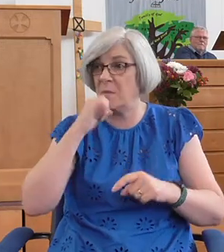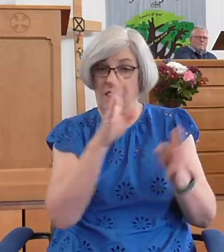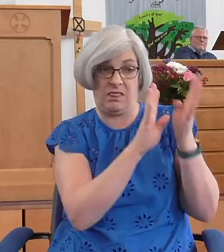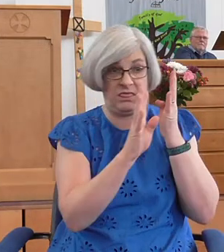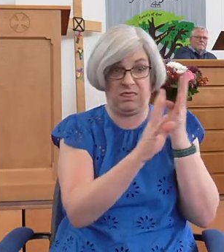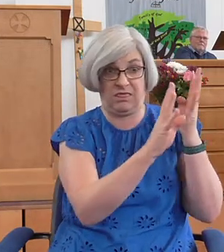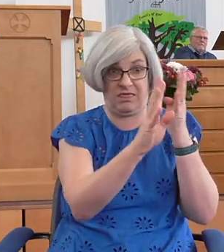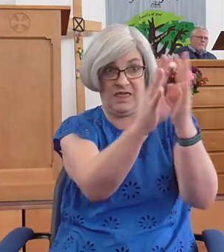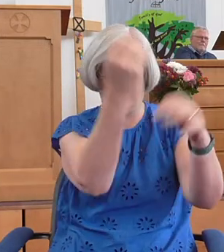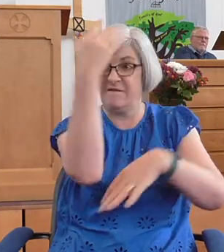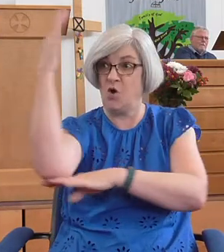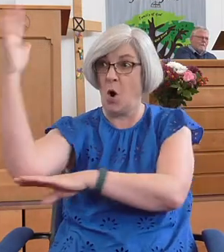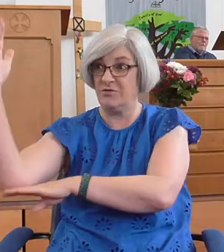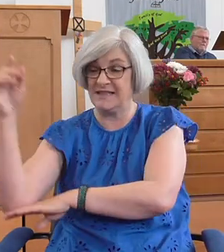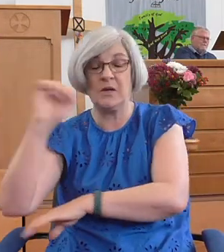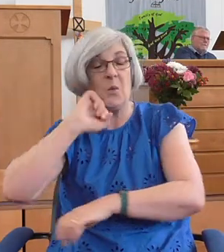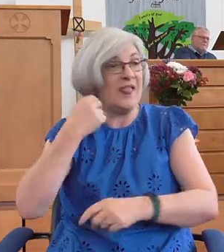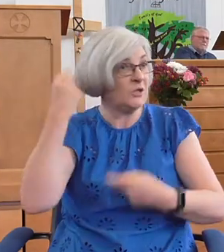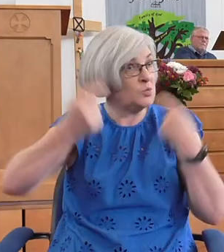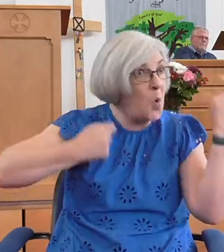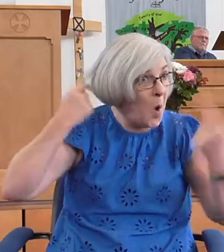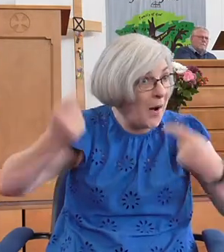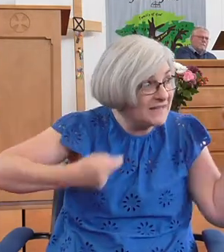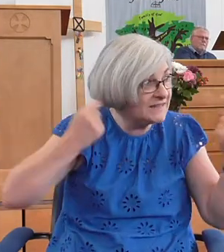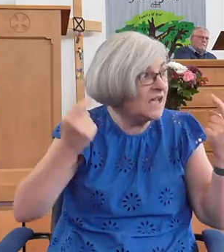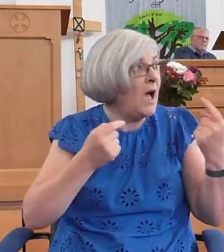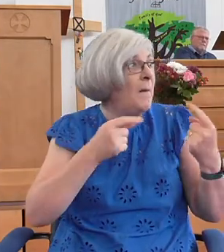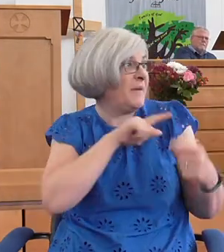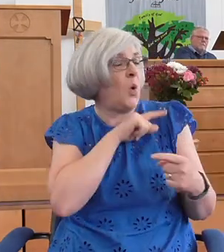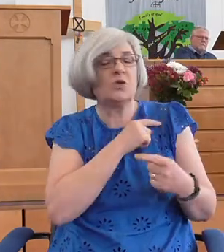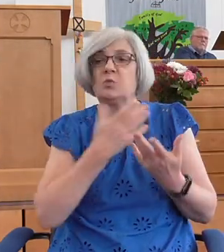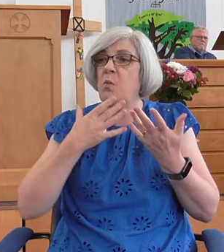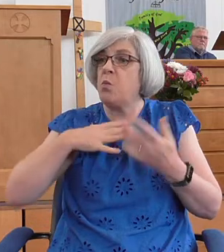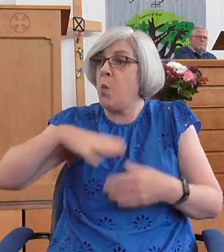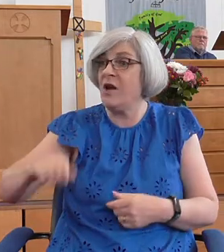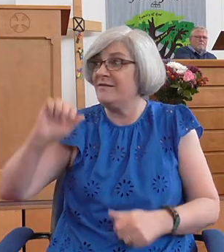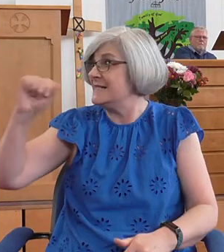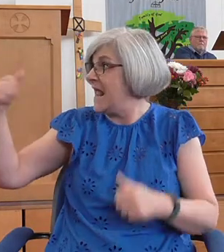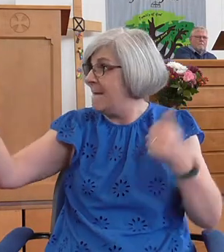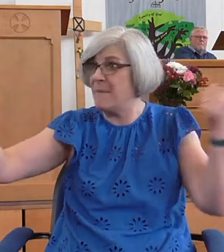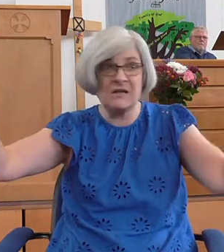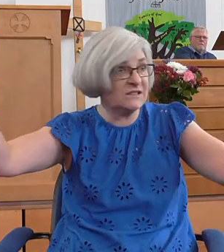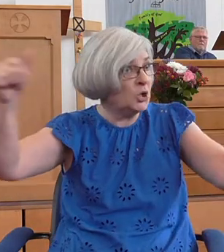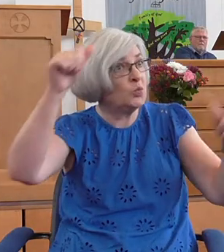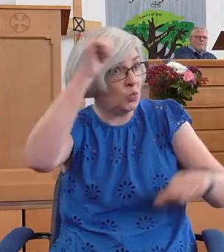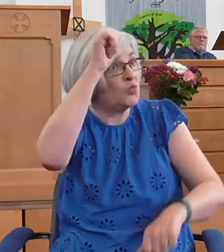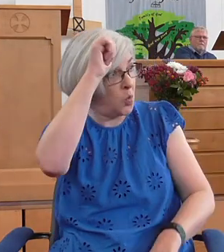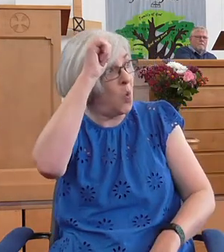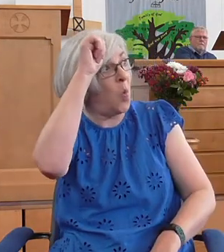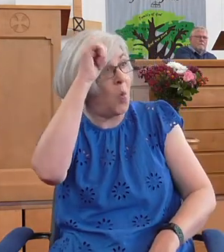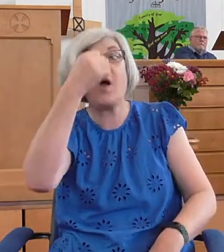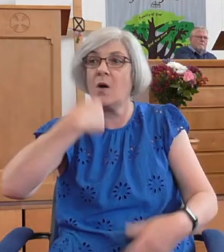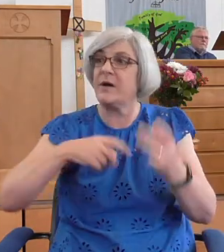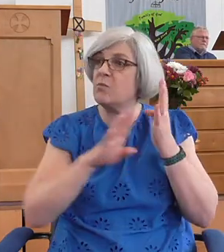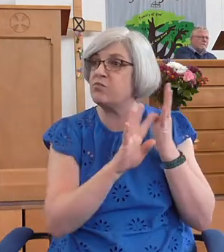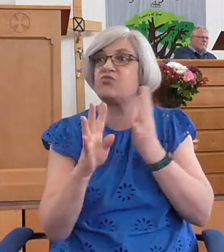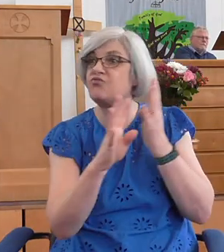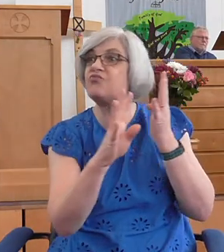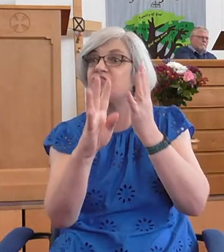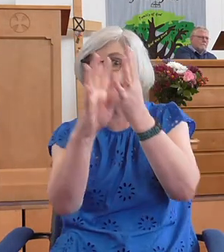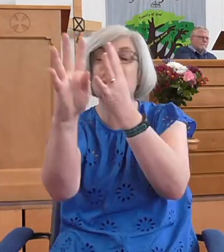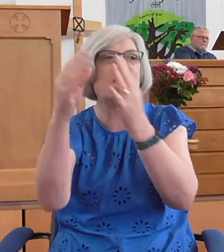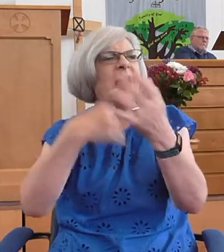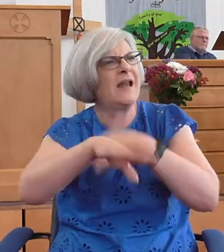And so we make a public show of it. We carry a cross and we make a procession into the park. And in the park,